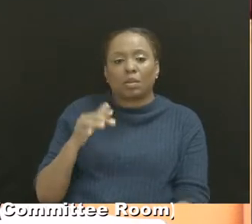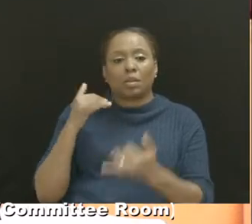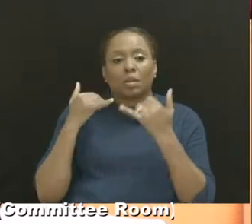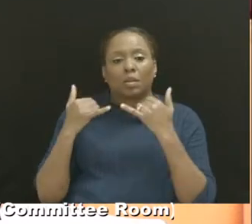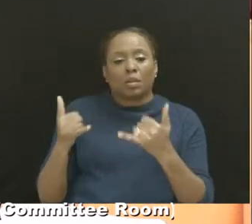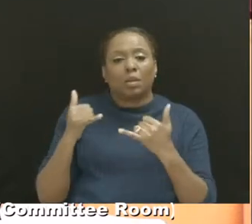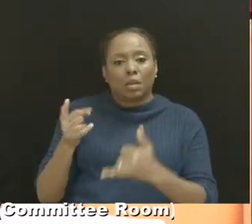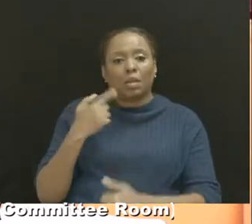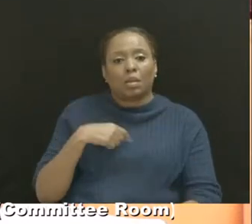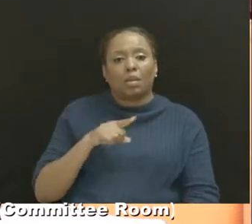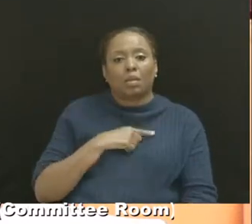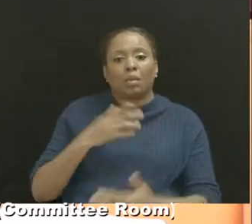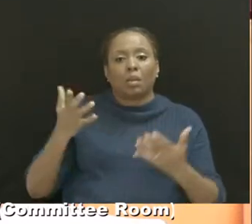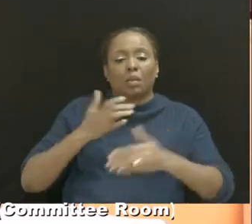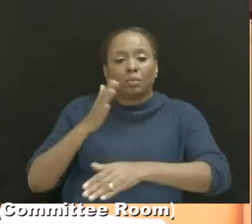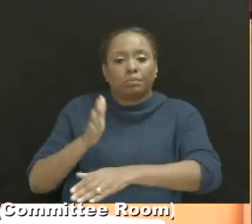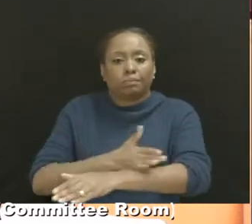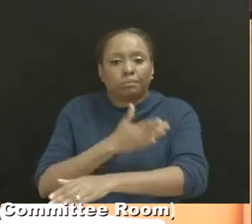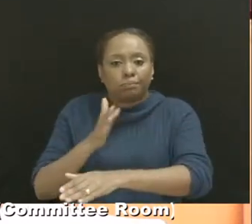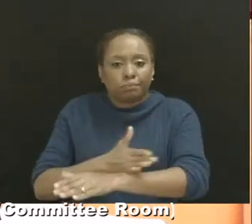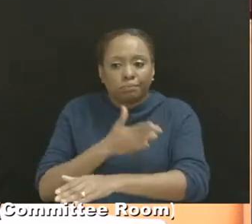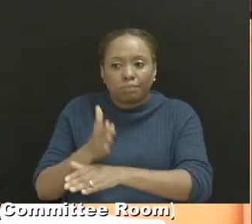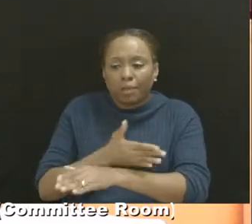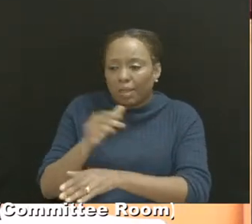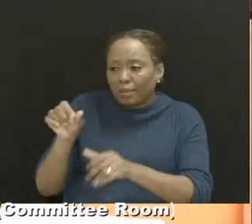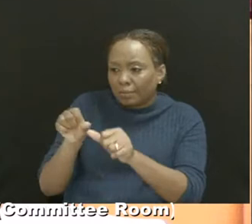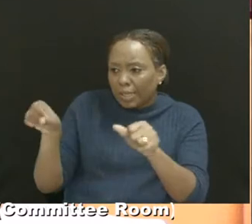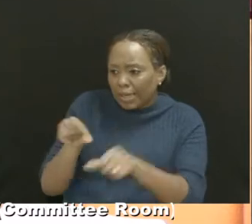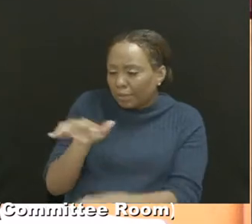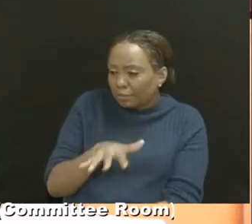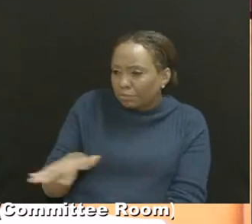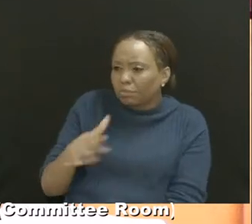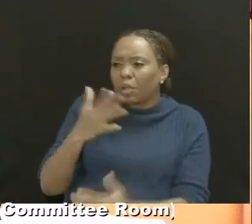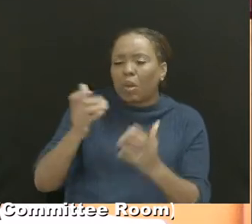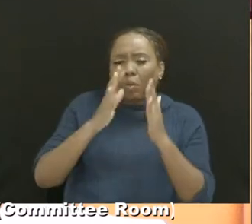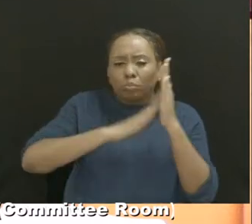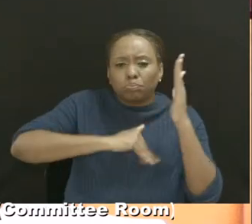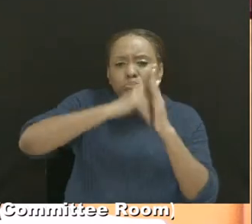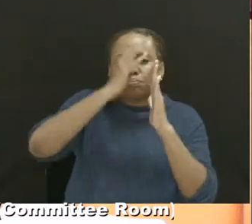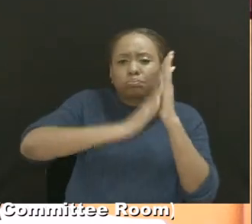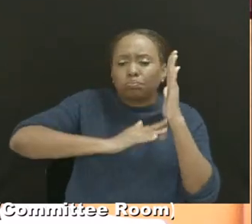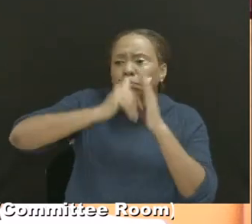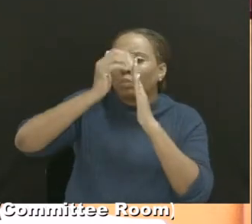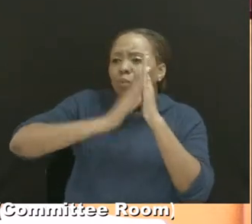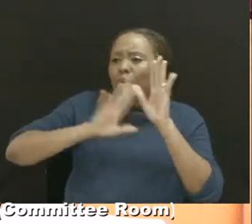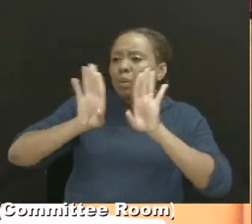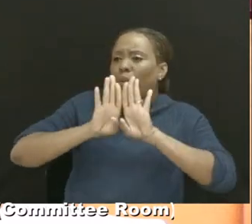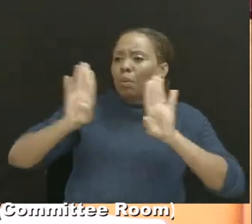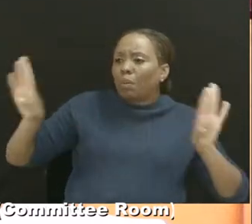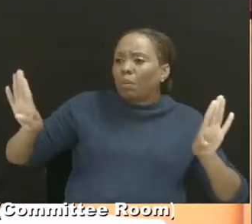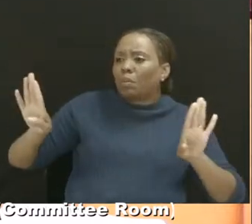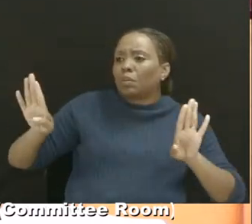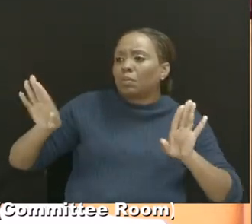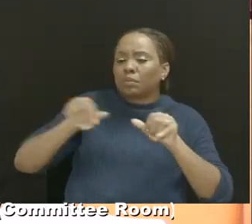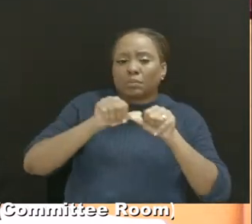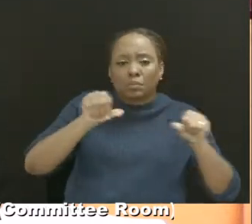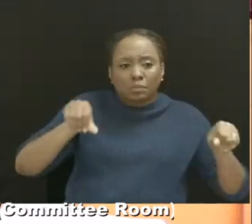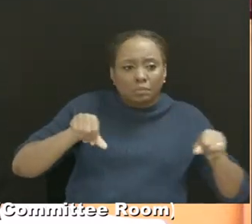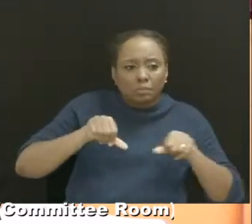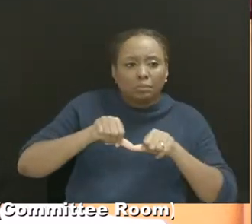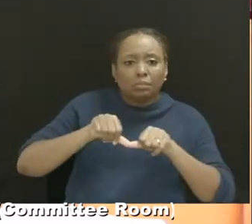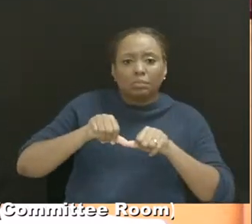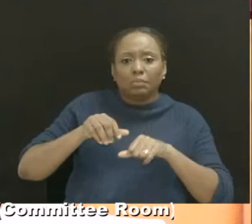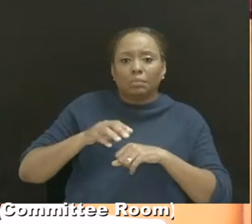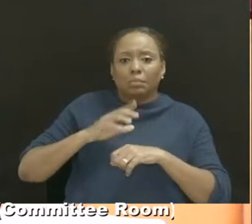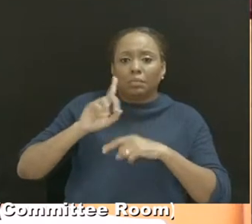to refurbish those areas and have painting and beautification of those walls in the areas. Once the